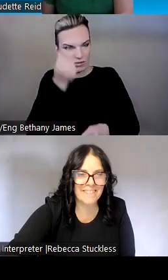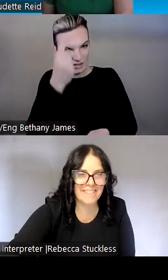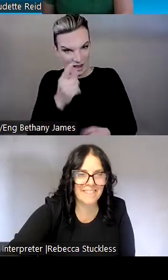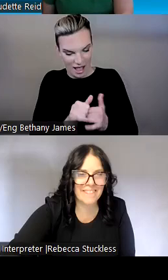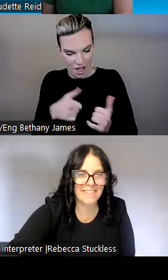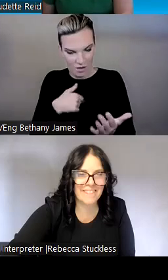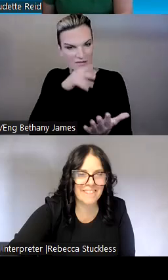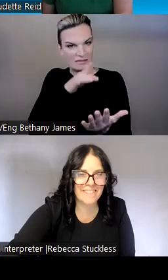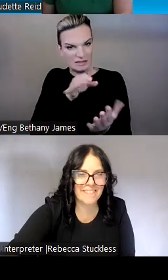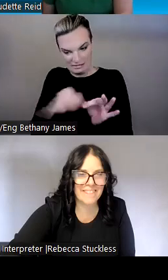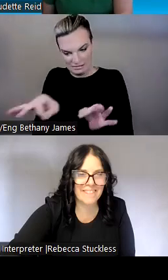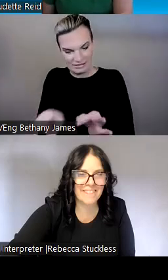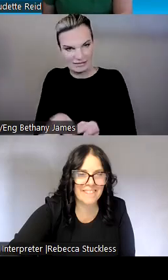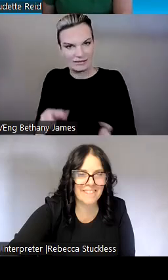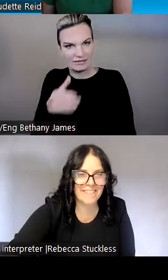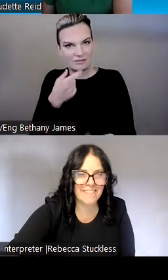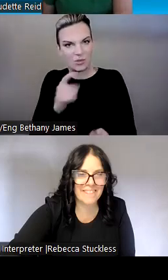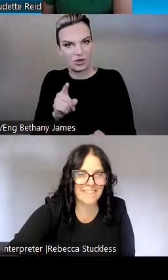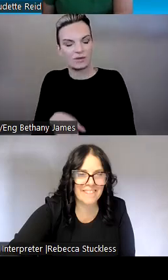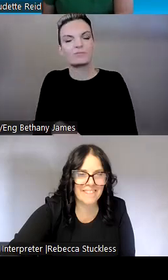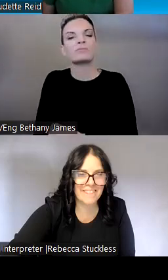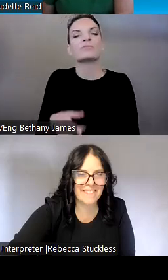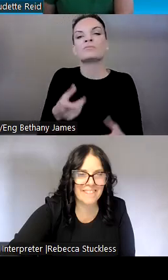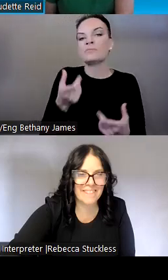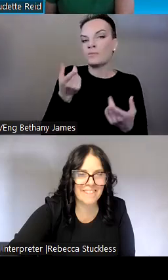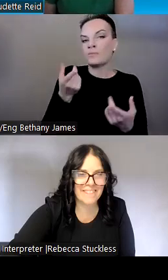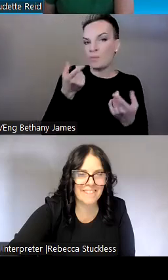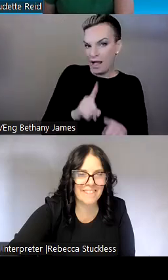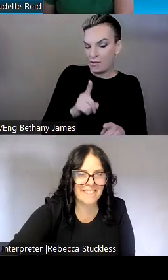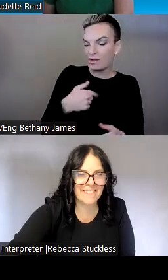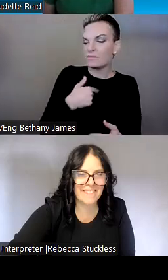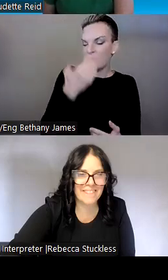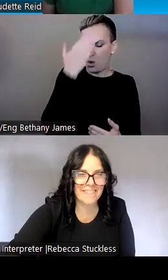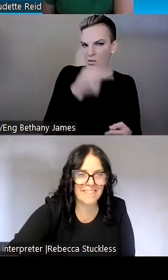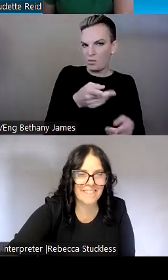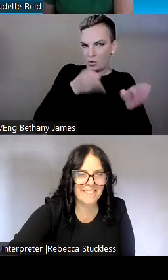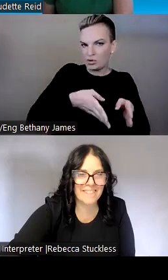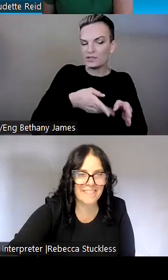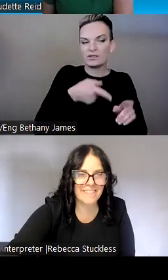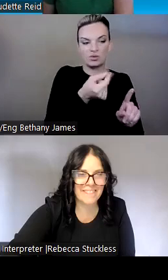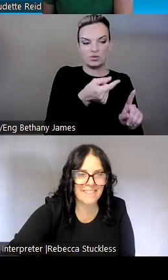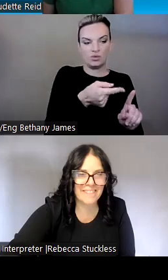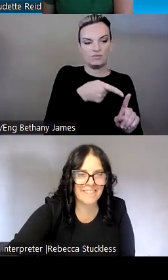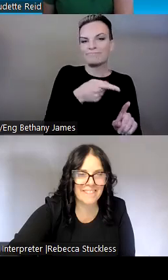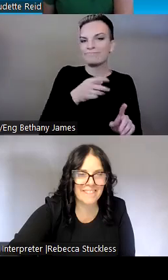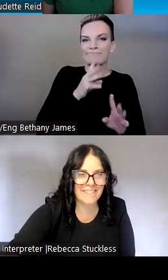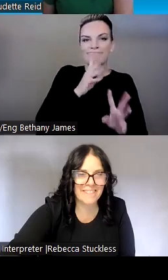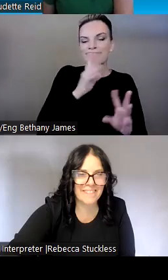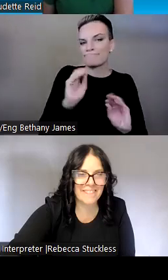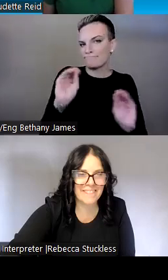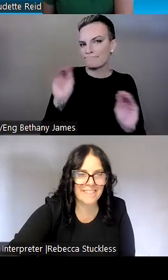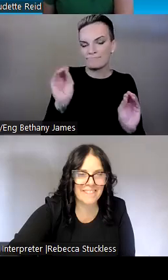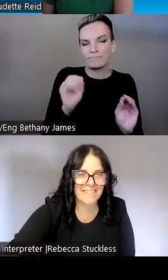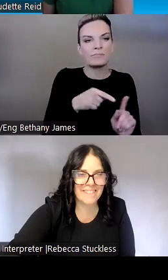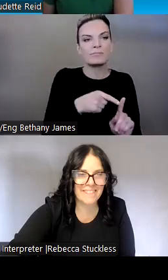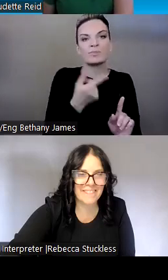had his older brother's voice put onto his device for being